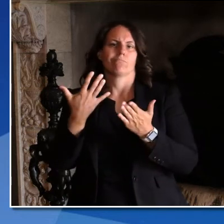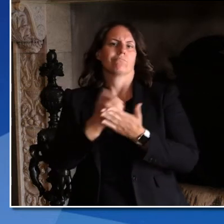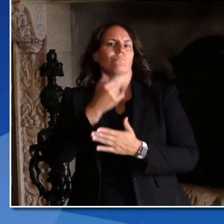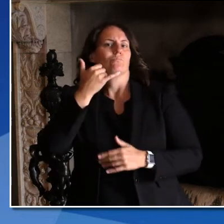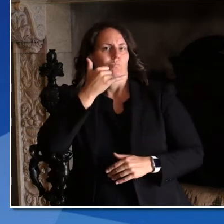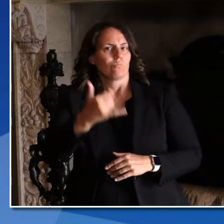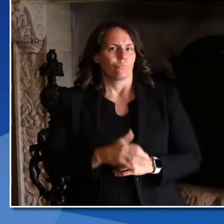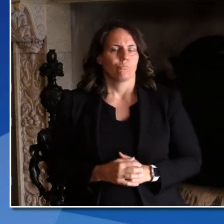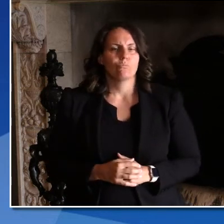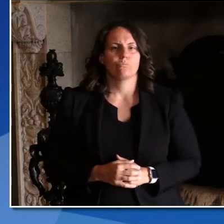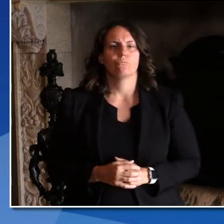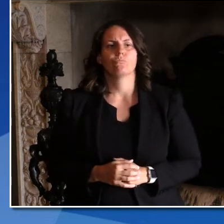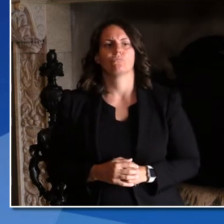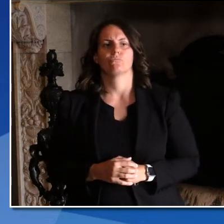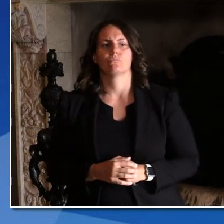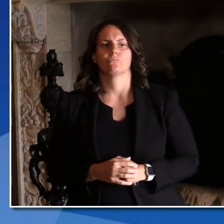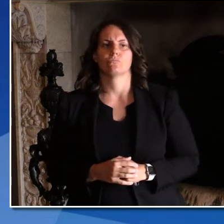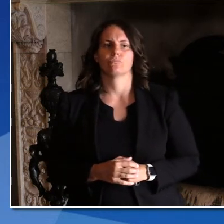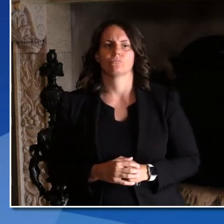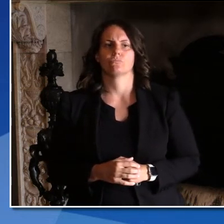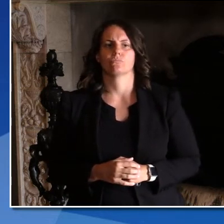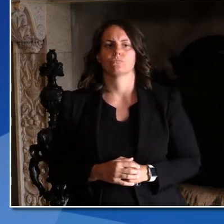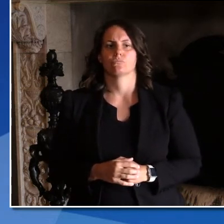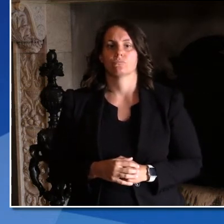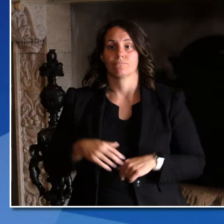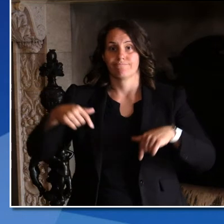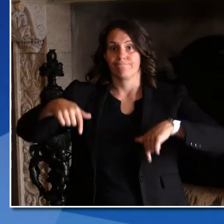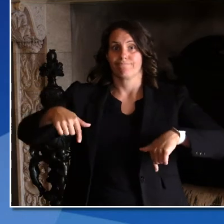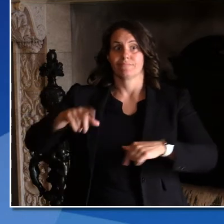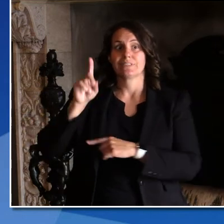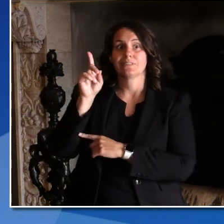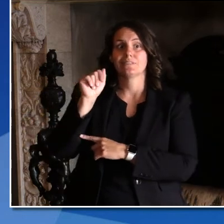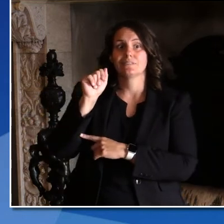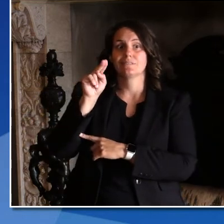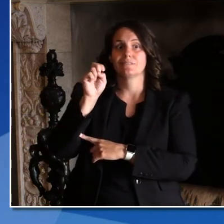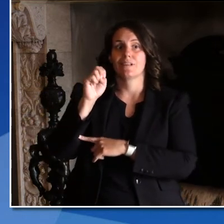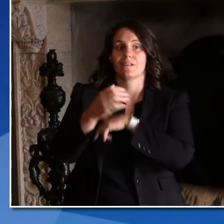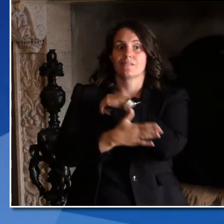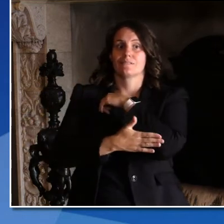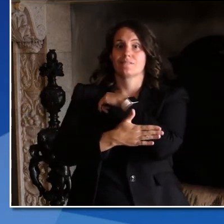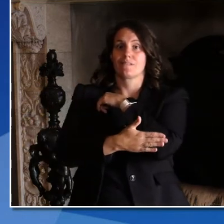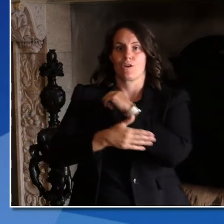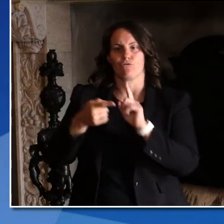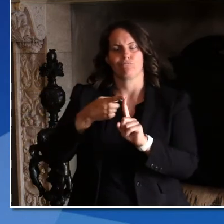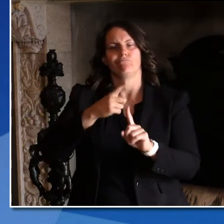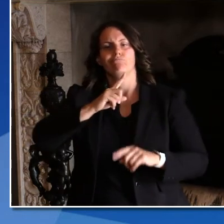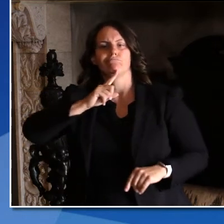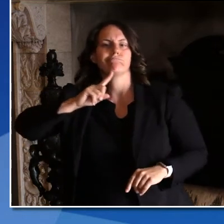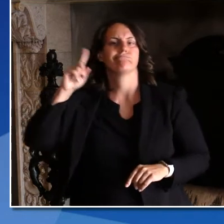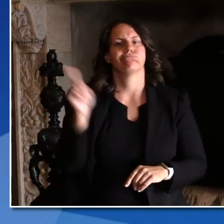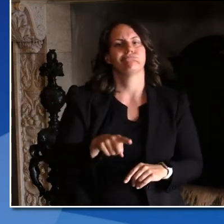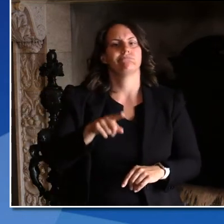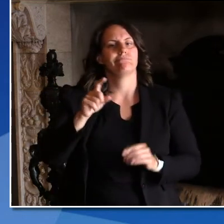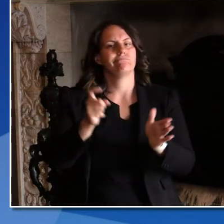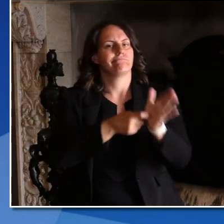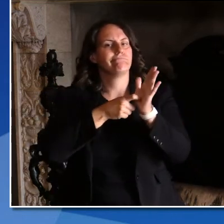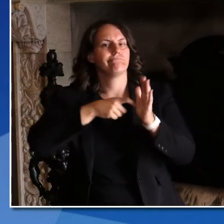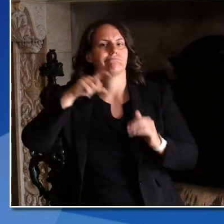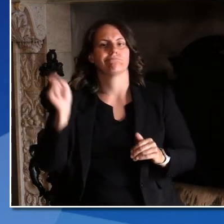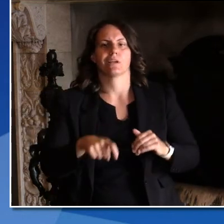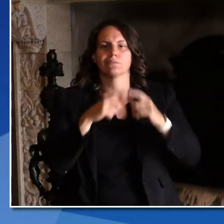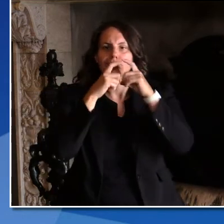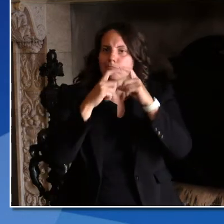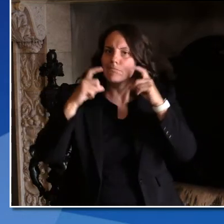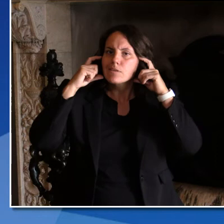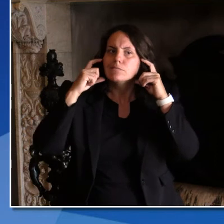Question, I know Dane County issued the mask mandate, and they've expressed that they do not, the goal is not to issue